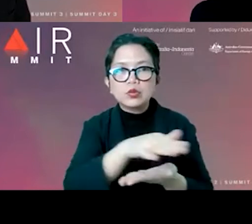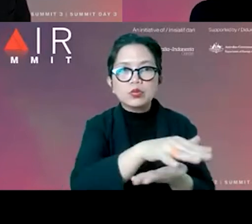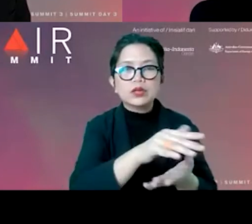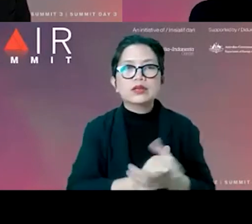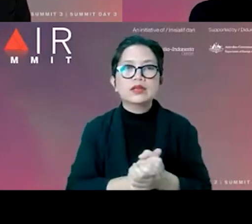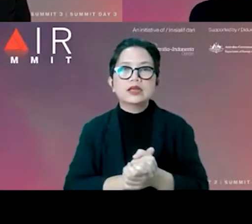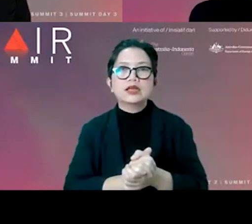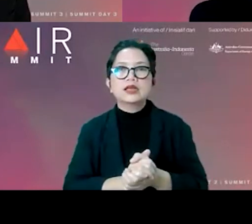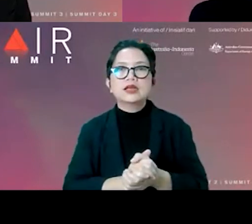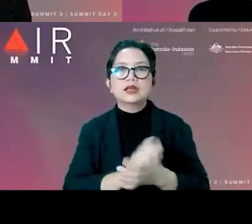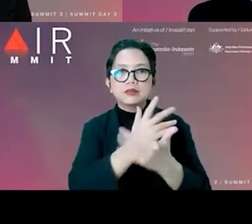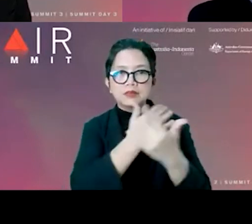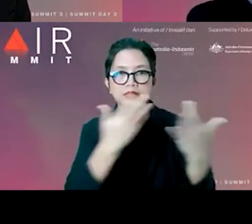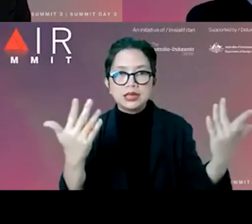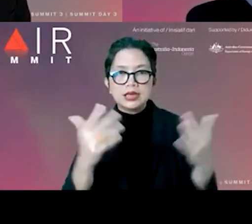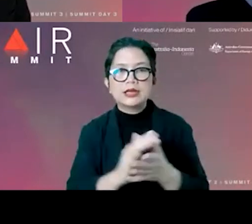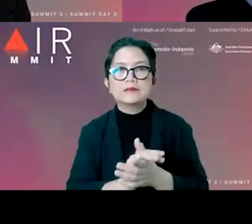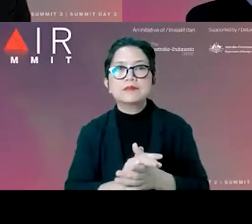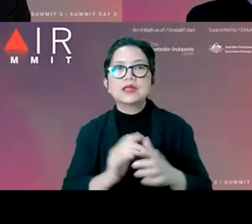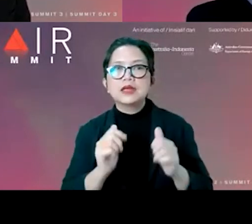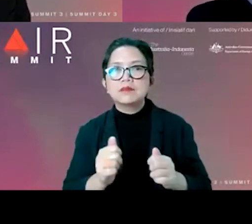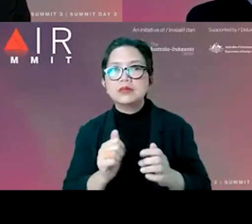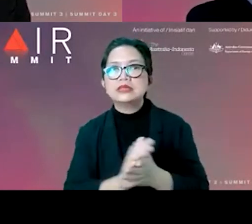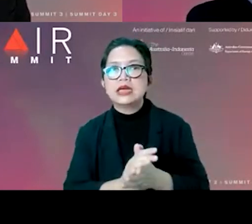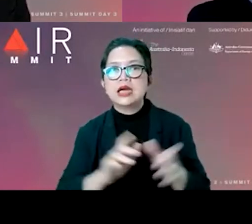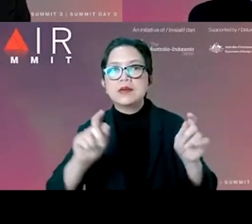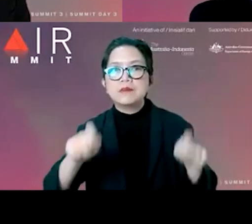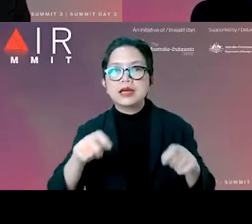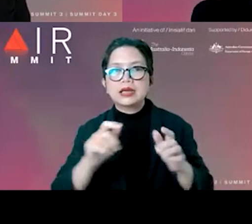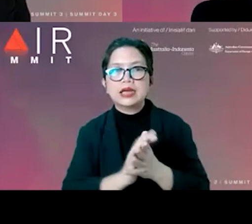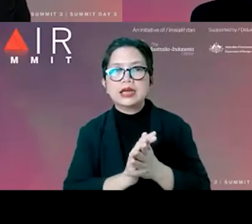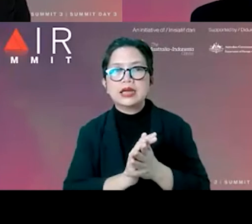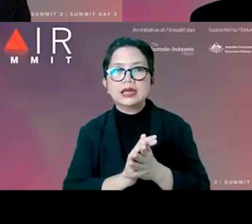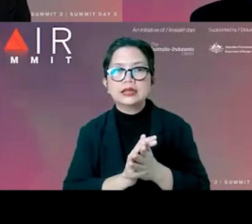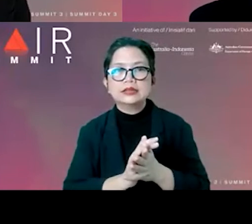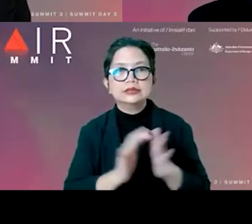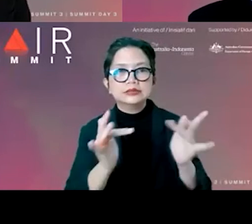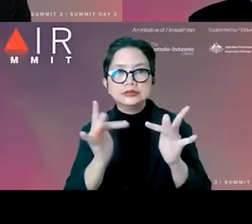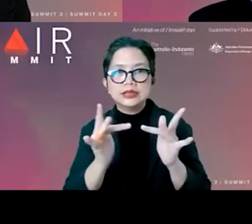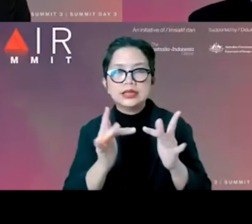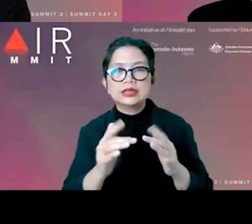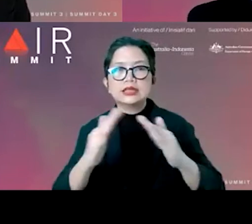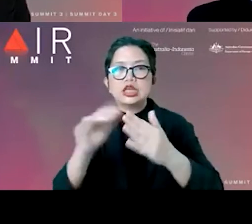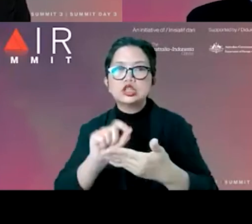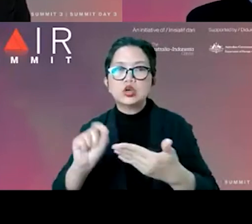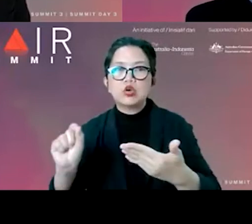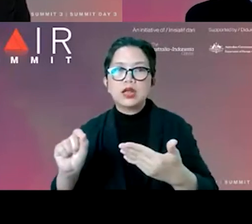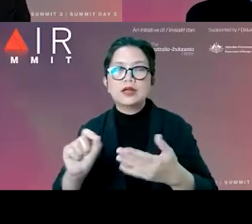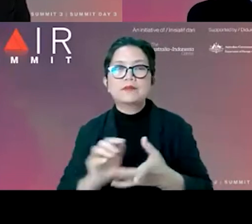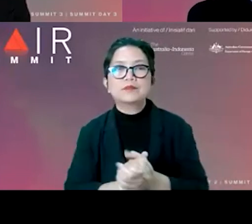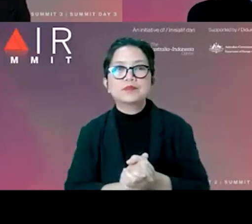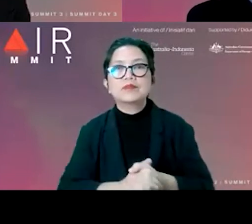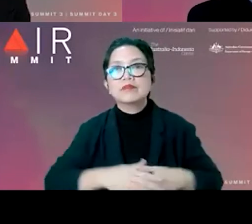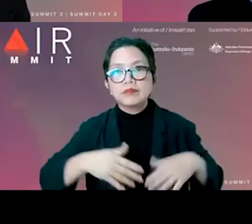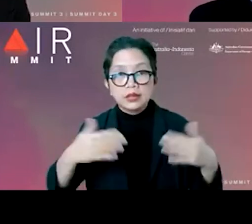that's online schooling for the hours they need to whether they have a appropriate sort of infrastructure around them to actually enable the kids to